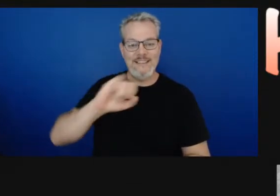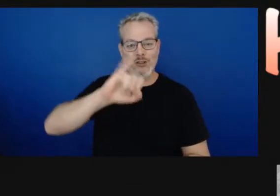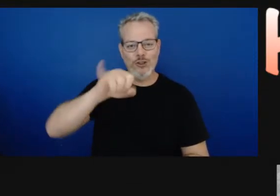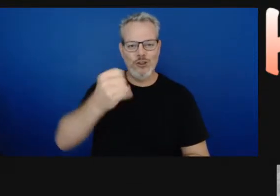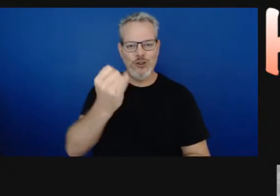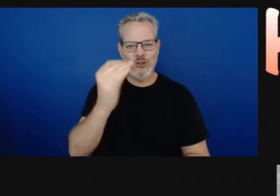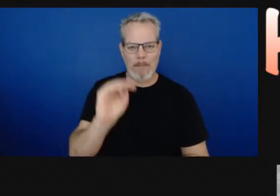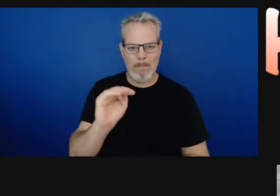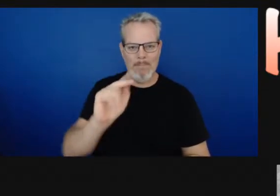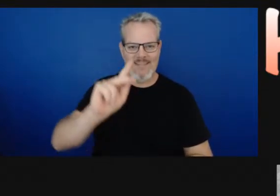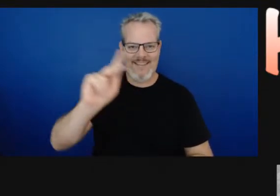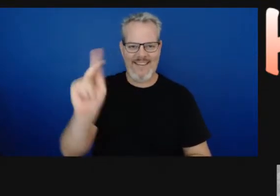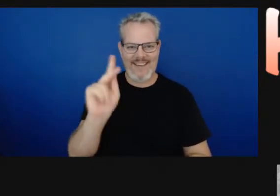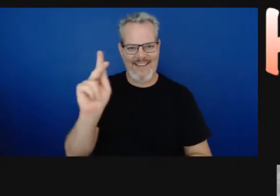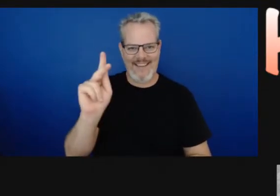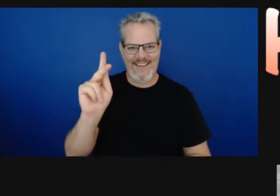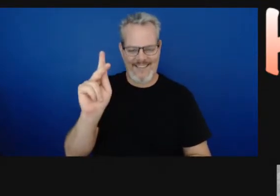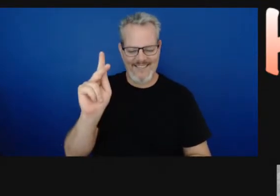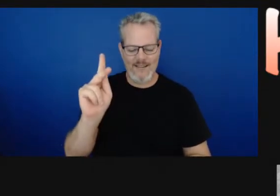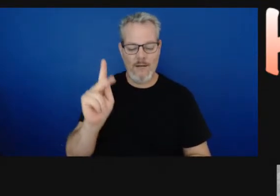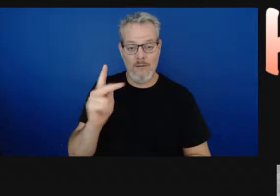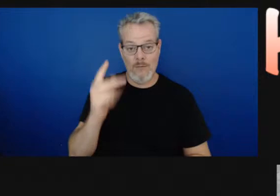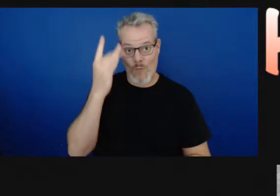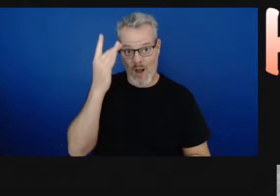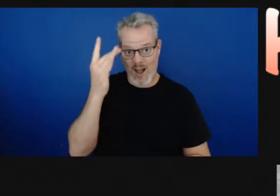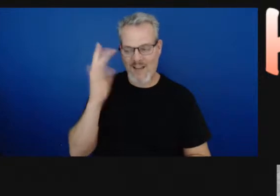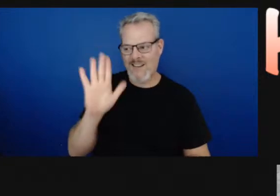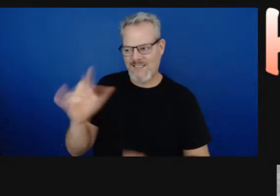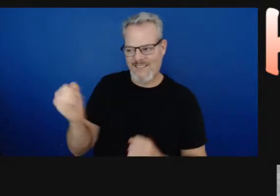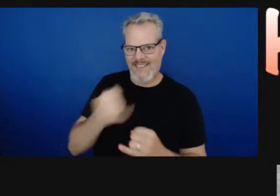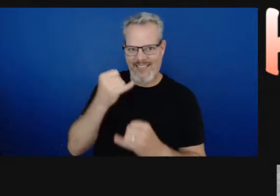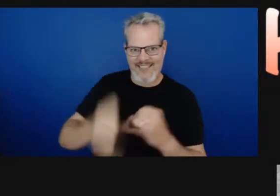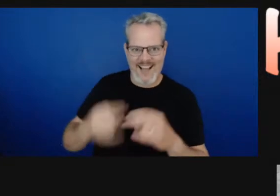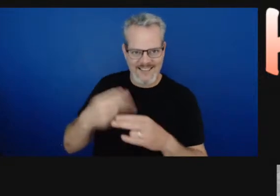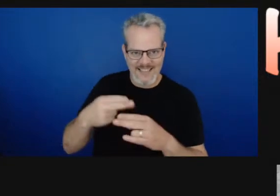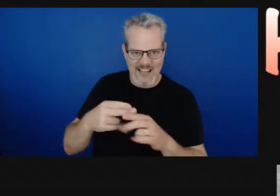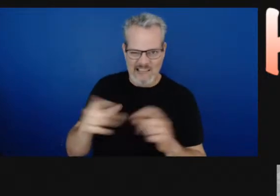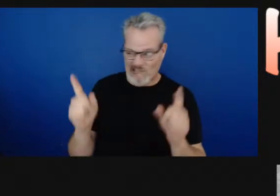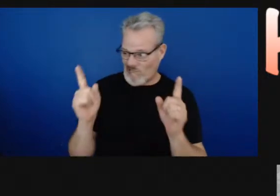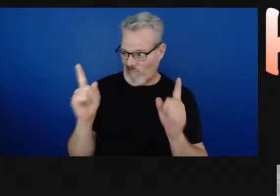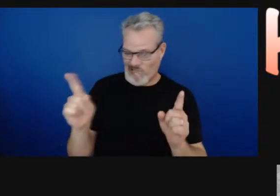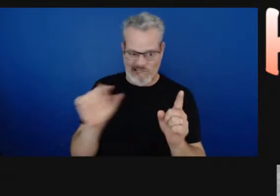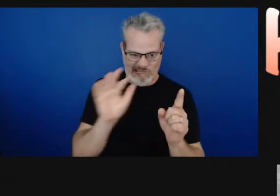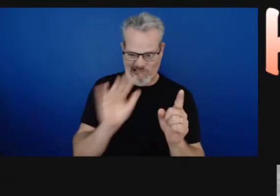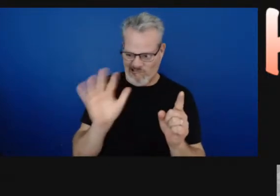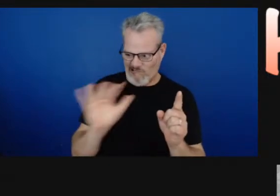from here forward, for the sake of everyone, including our interpreters here, Jim K.